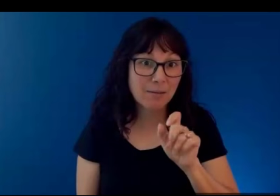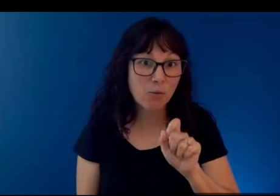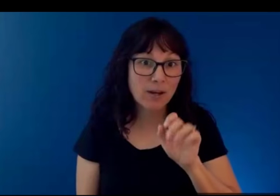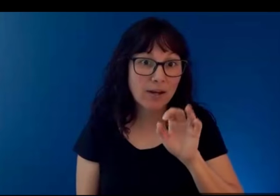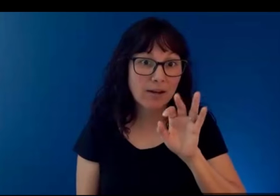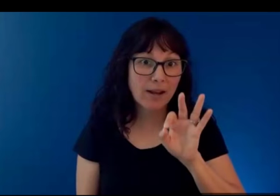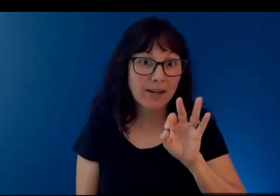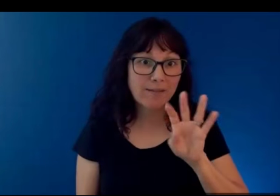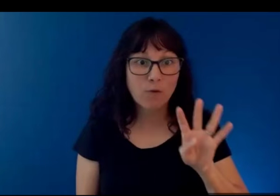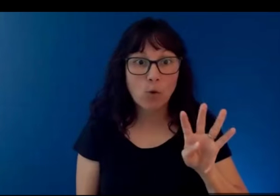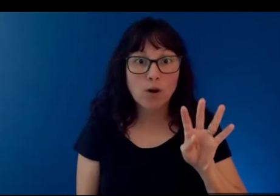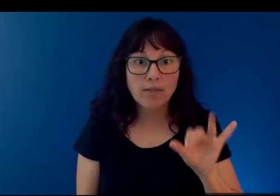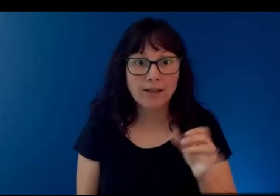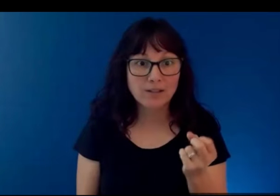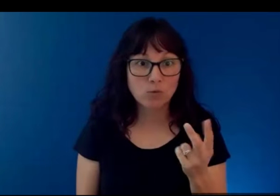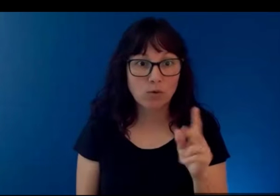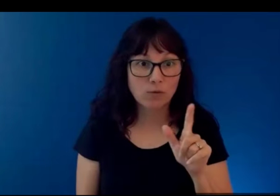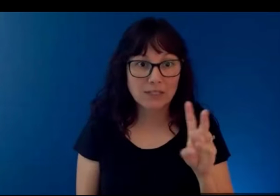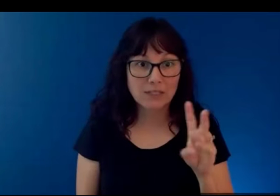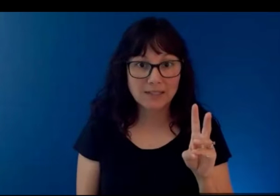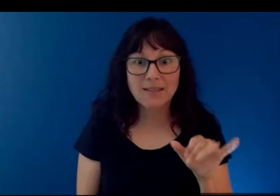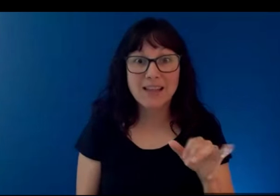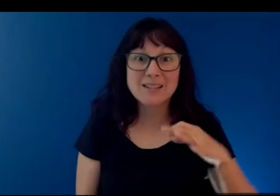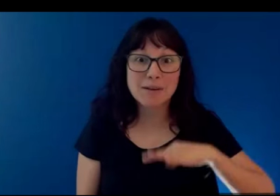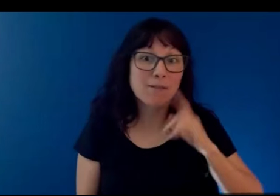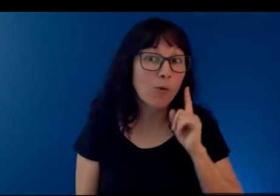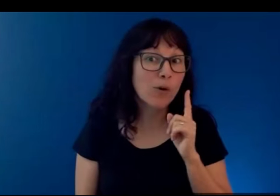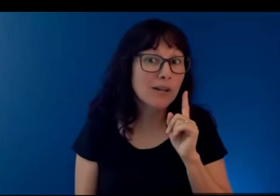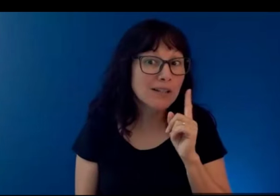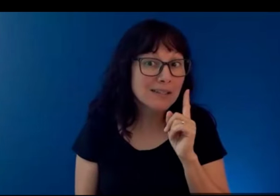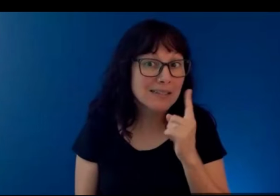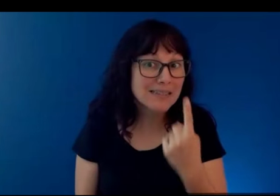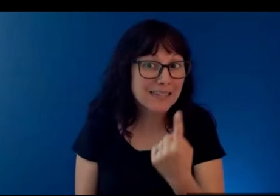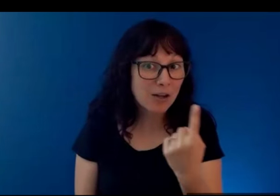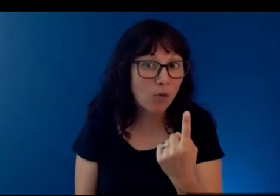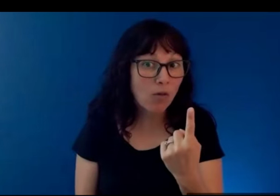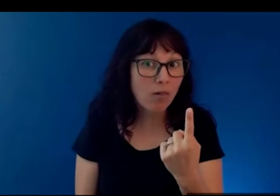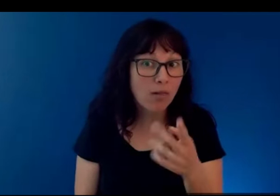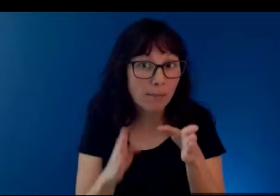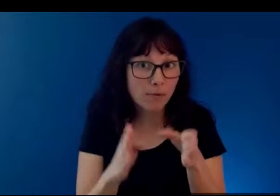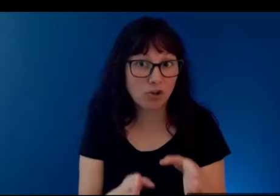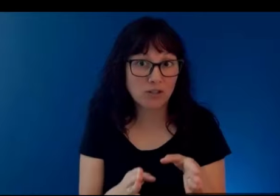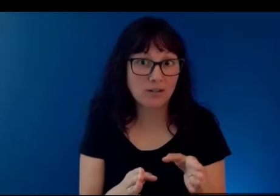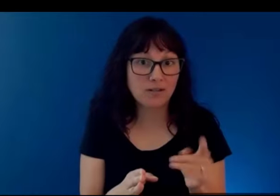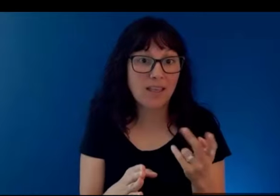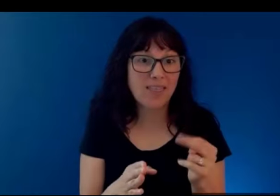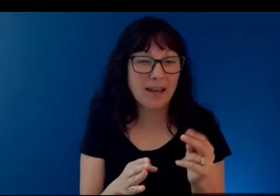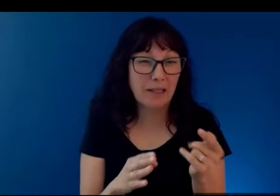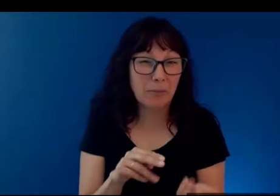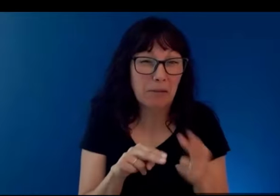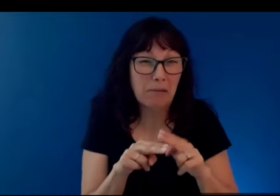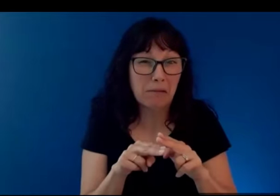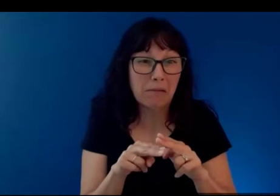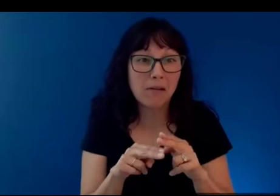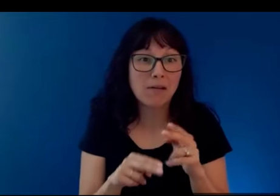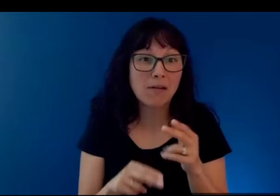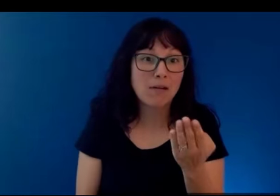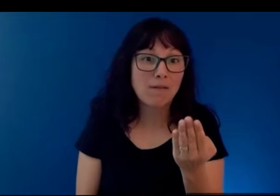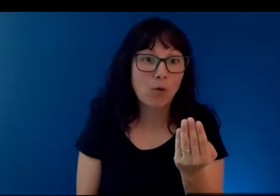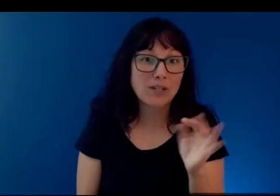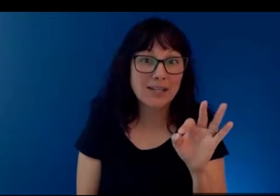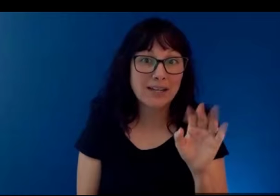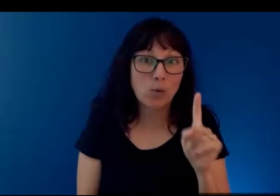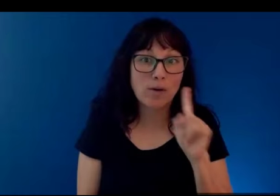That's for the benefit amount for a single individual. And then it's a little bit higher, $14.91 for